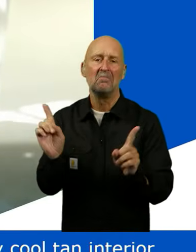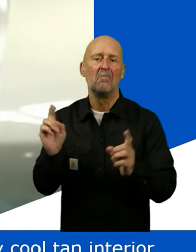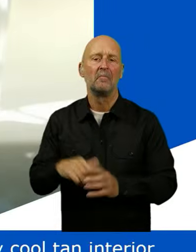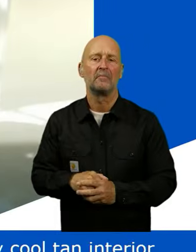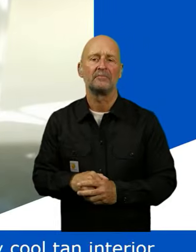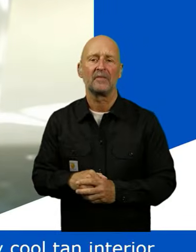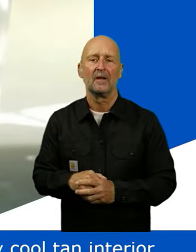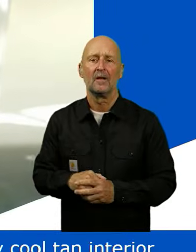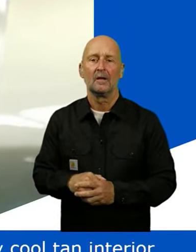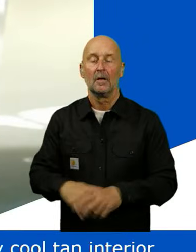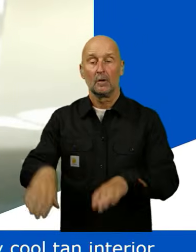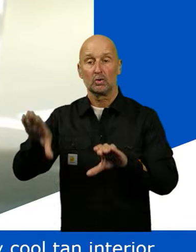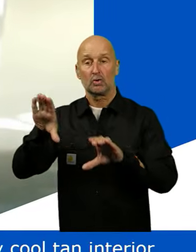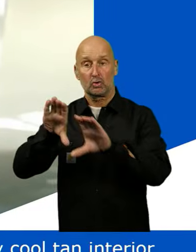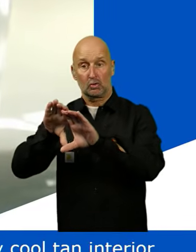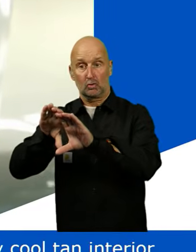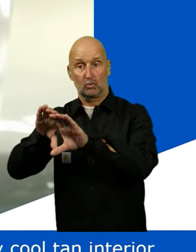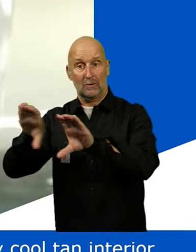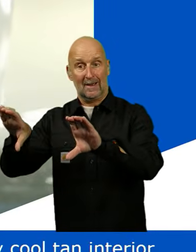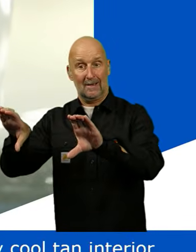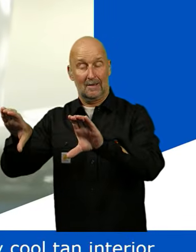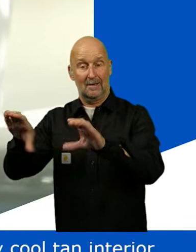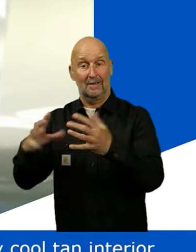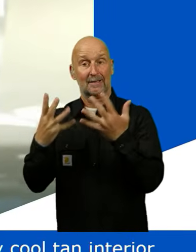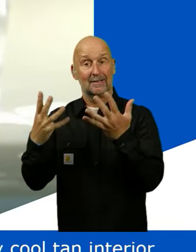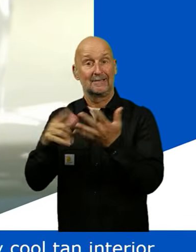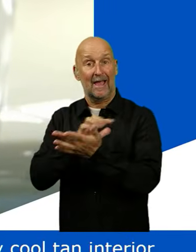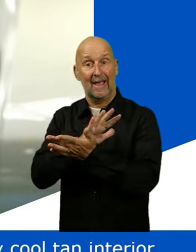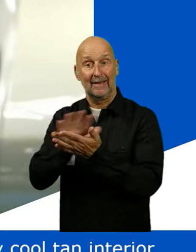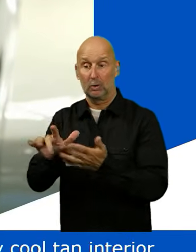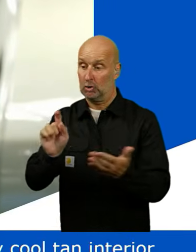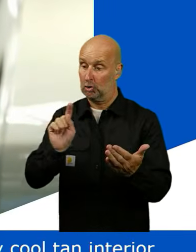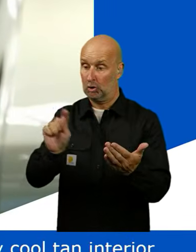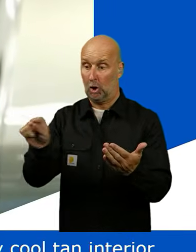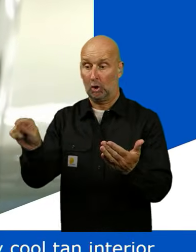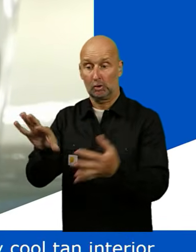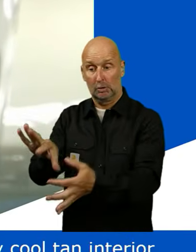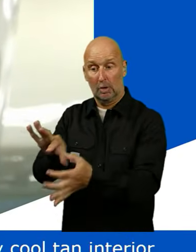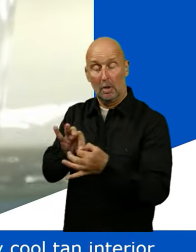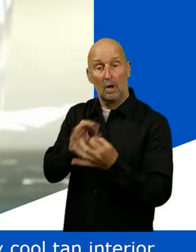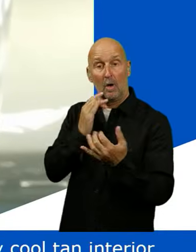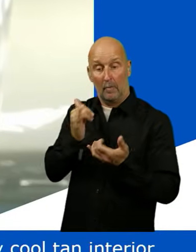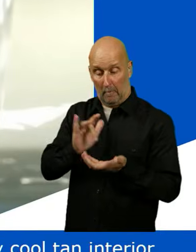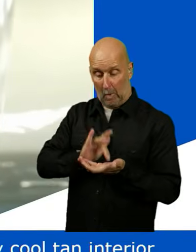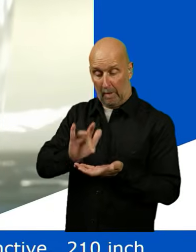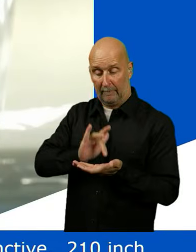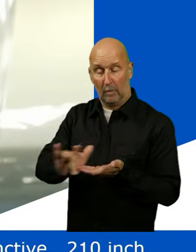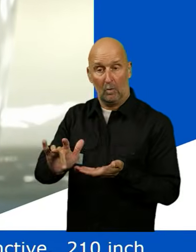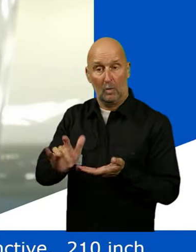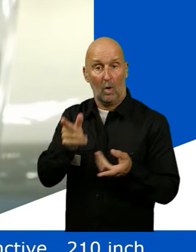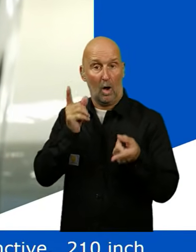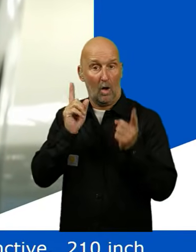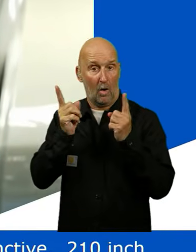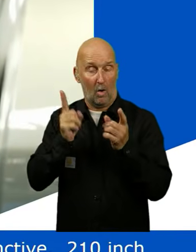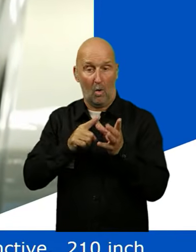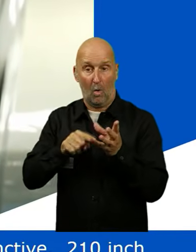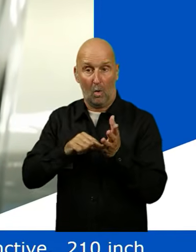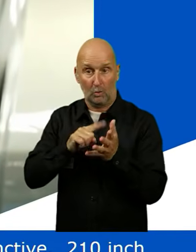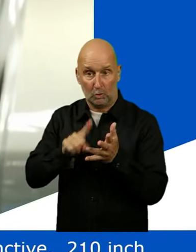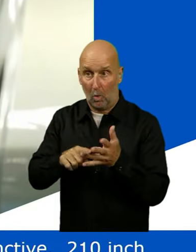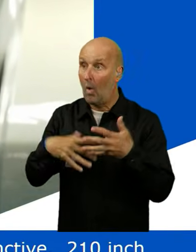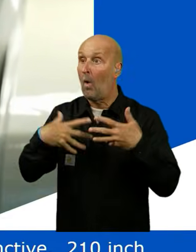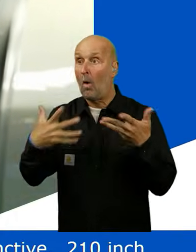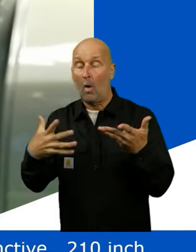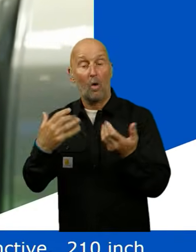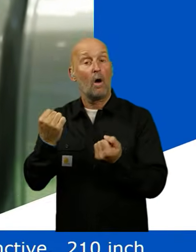have two 10-inch screens. The centre screen is a touch screen, and that can link in with your mobile phone, Android Auto and Apple CarPlay. We've